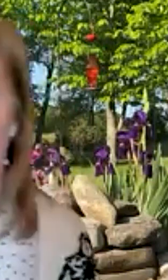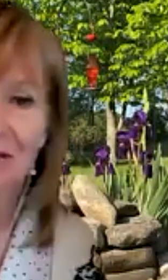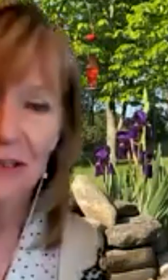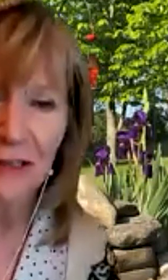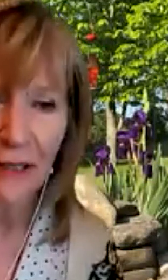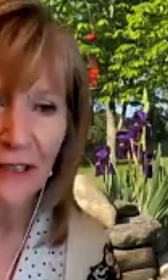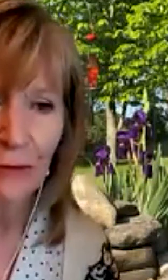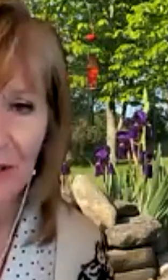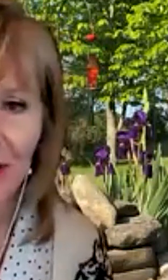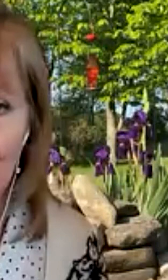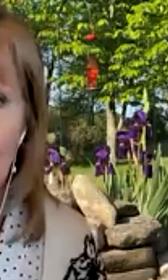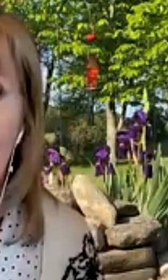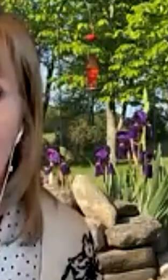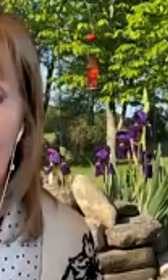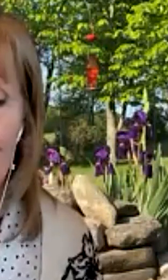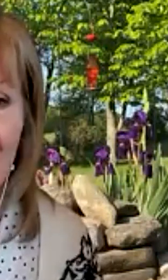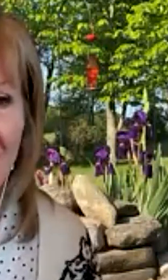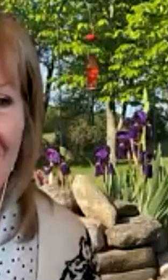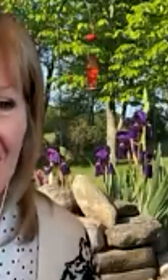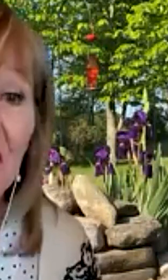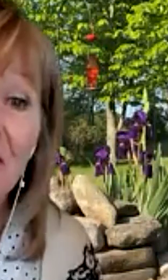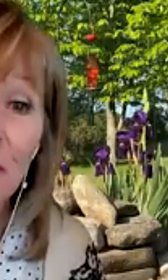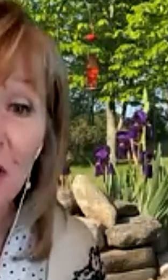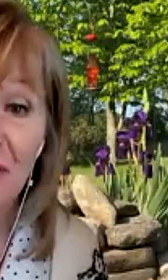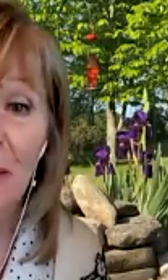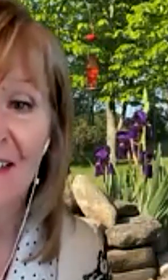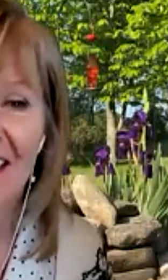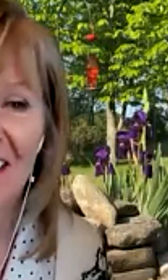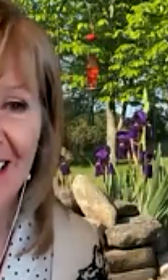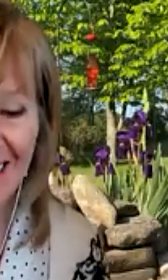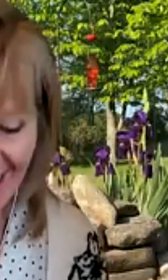that timeline from 20 to 25 years to much, much less. So thanks so much for that presentation, guys.